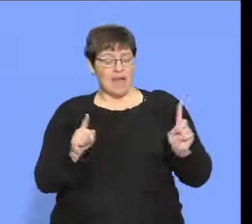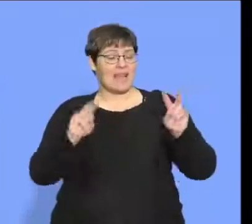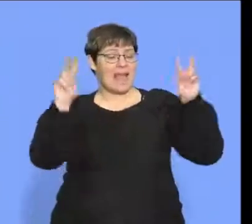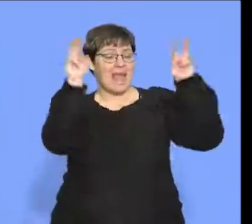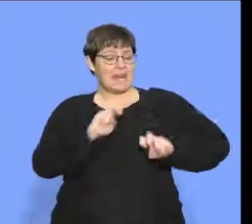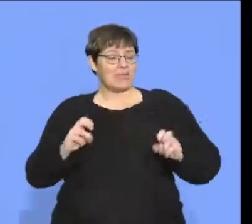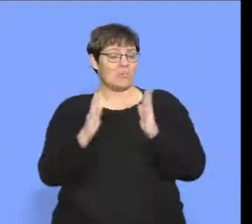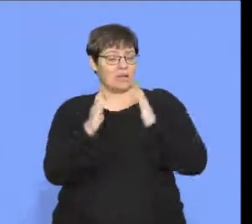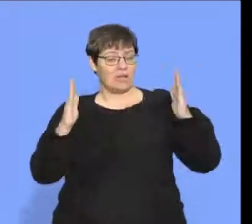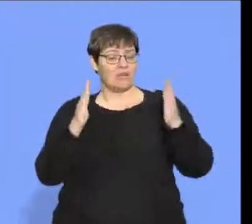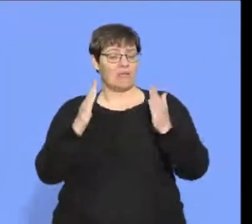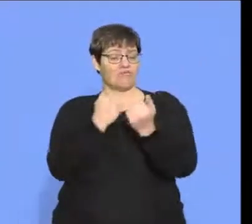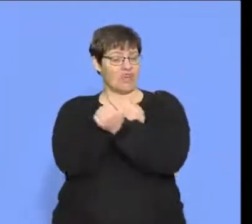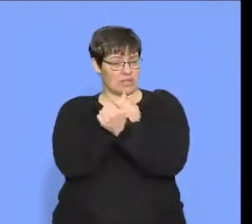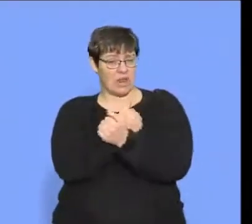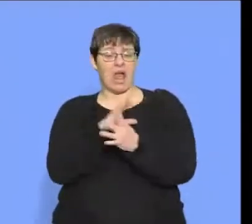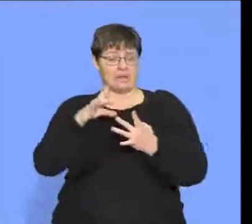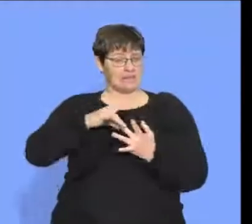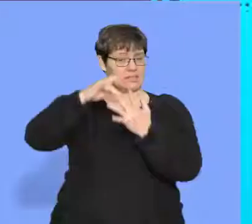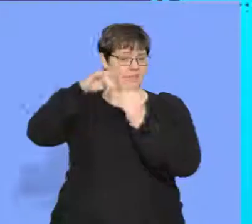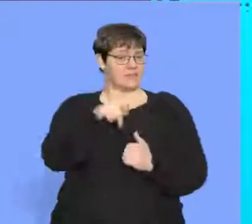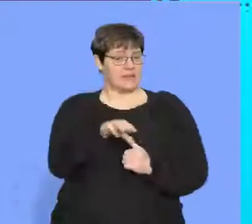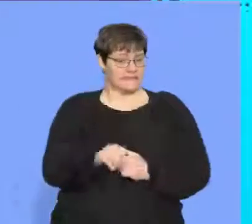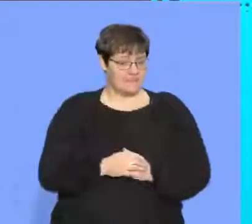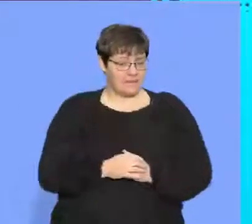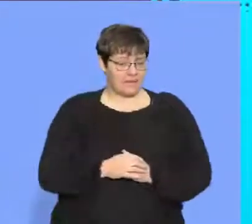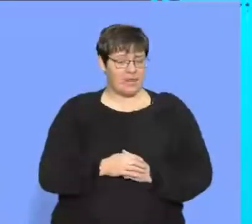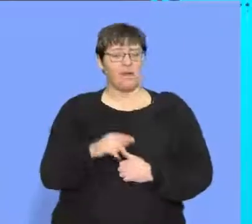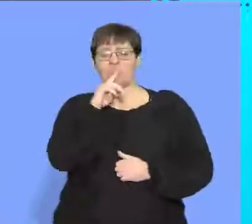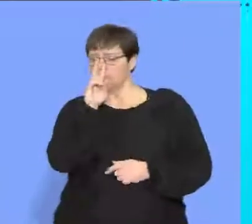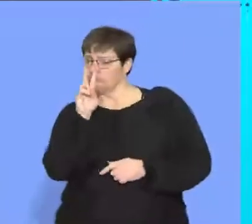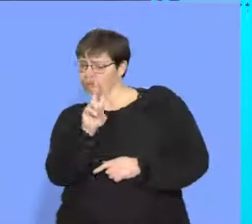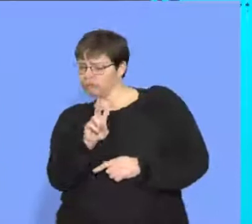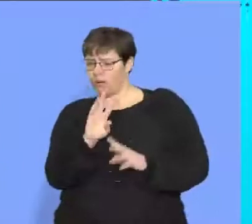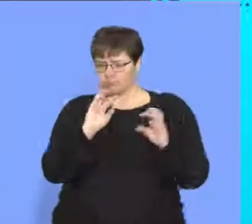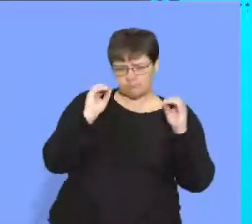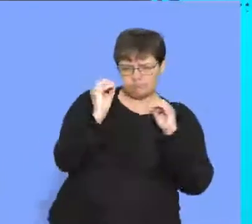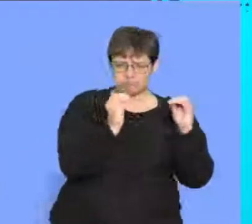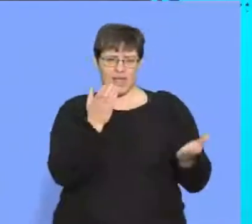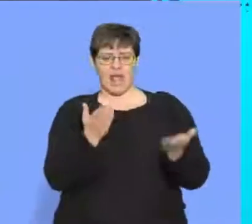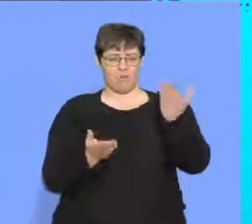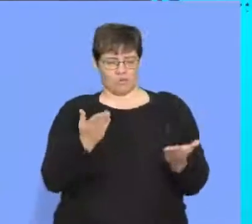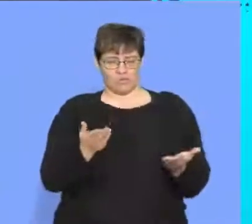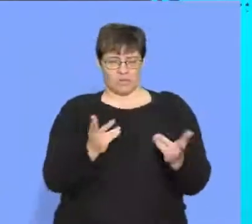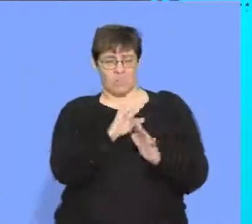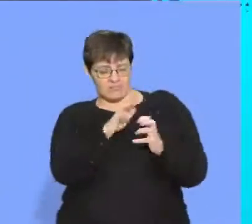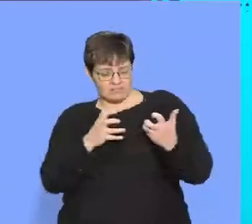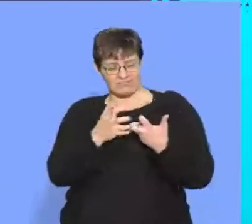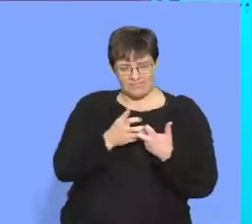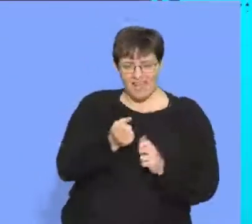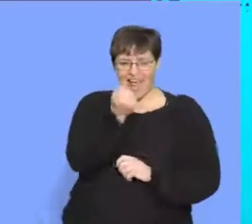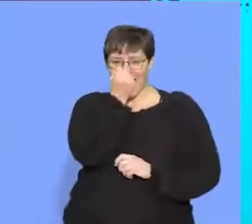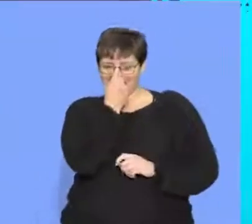But electromagnetic radiation is quite unique, and for that reason, we have to modify the wave